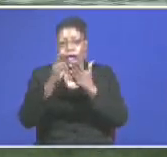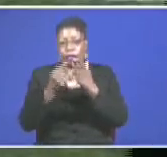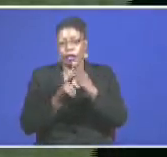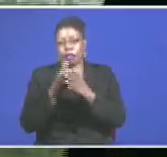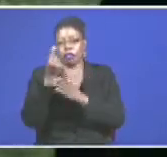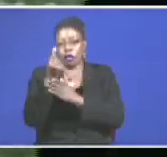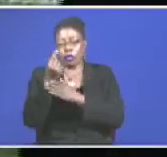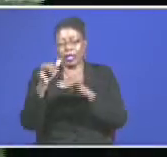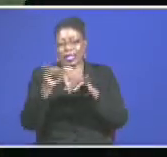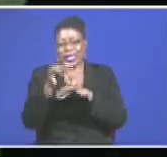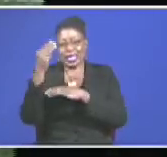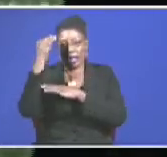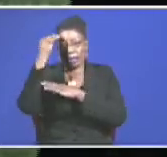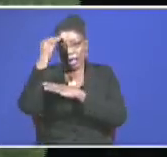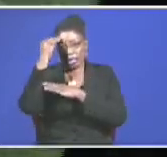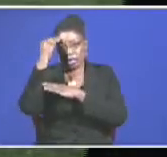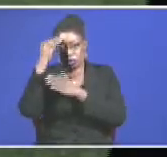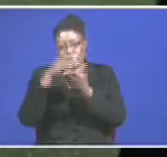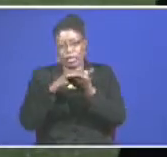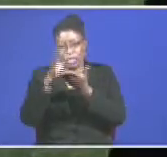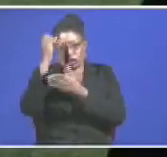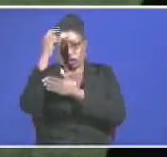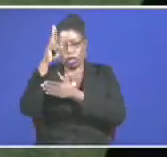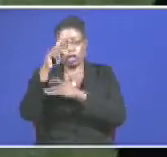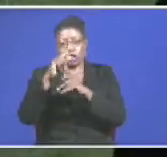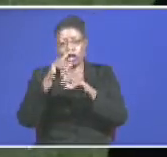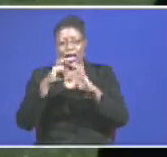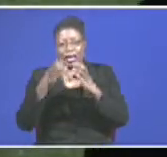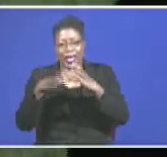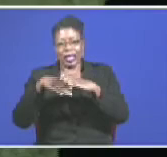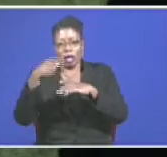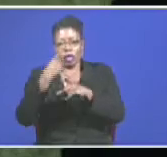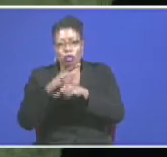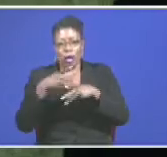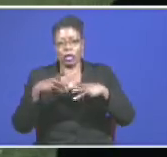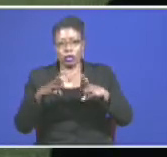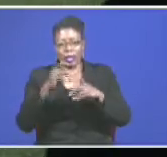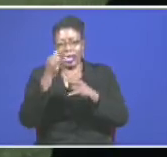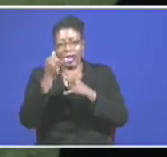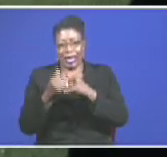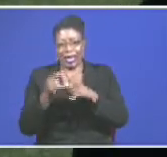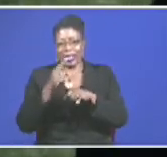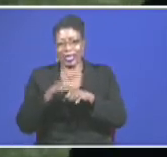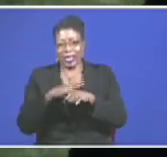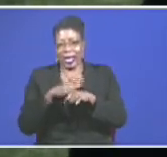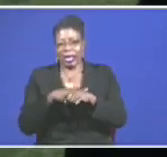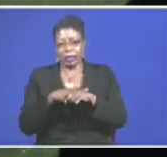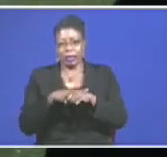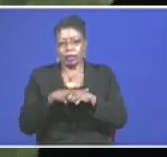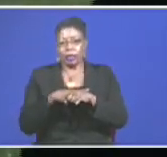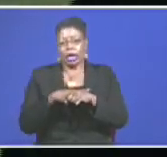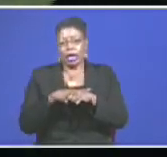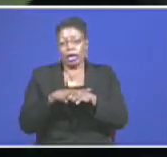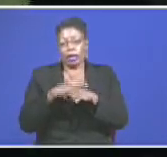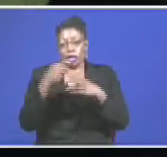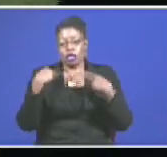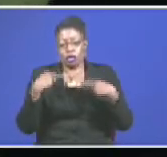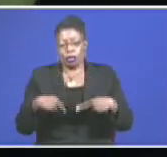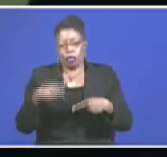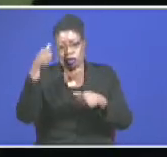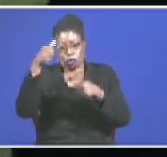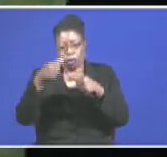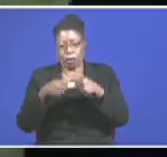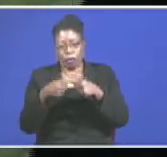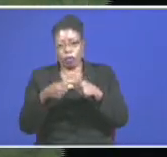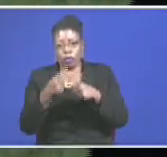same mindset that you still want to send your senior class out the right way. And their last time in a midnight blue and gold uniform should be a memorable one. And when they get a chance to go